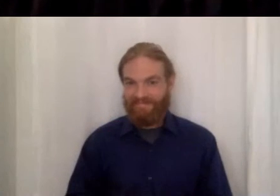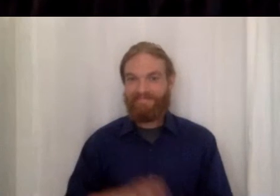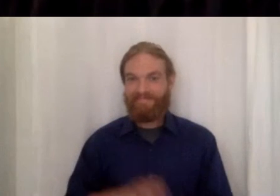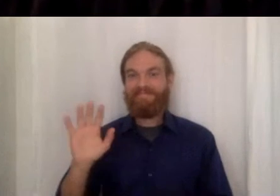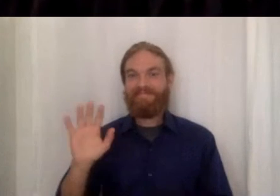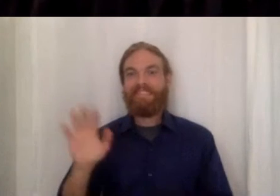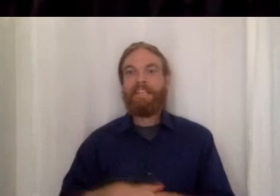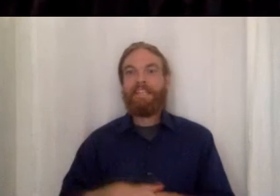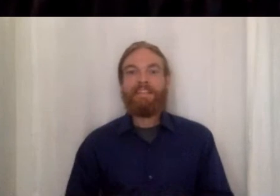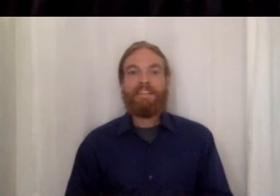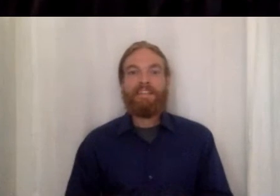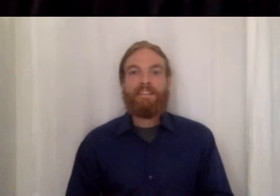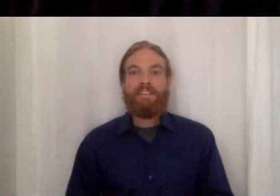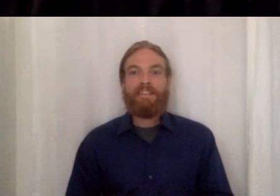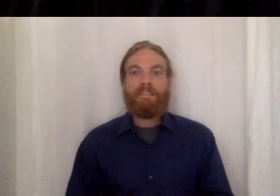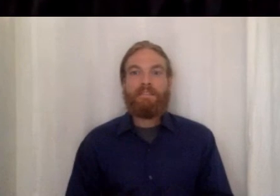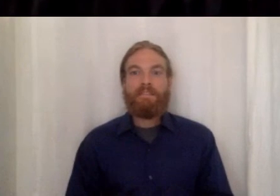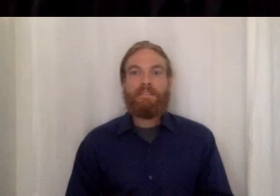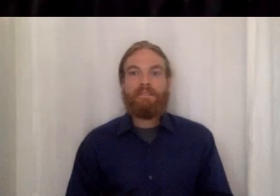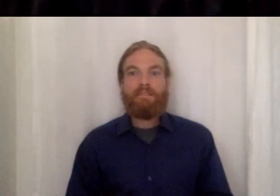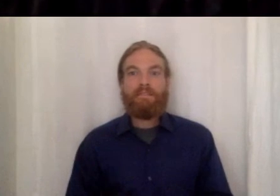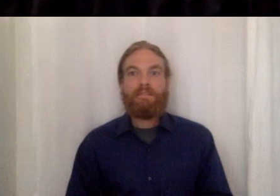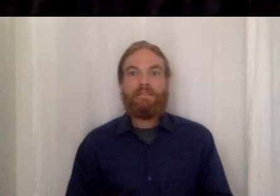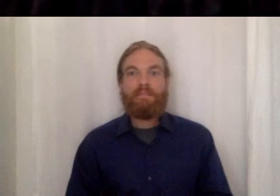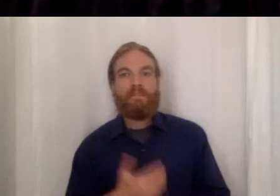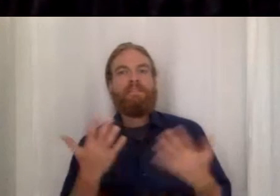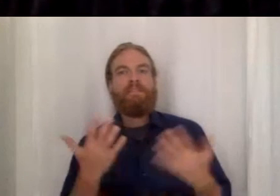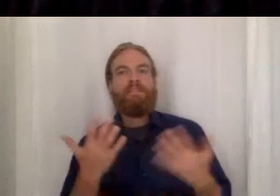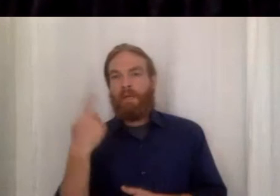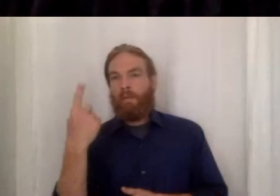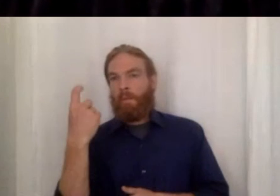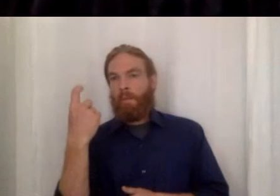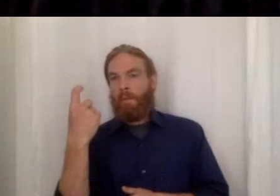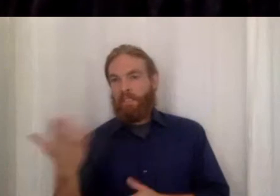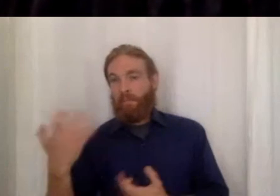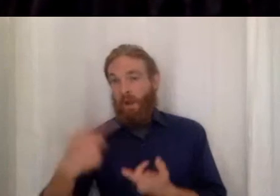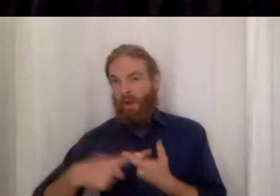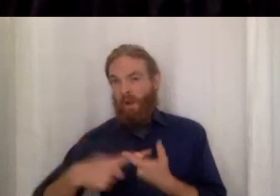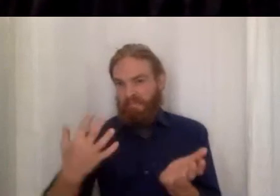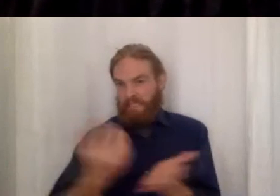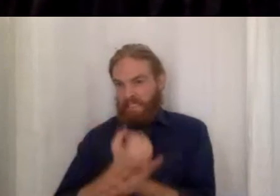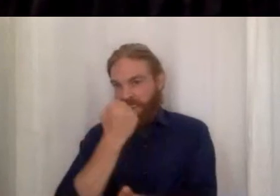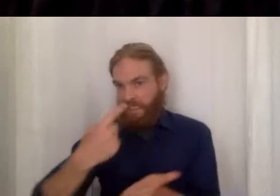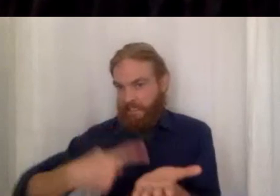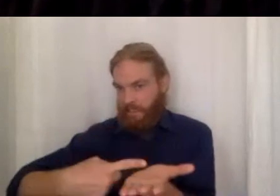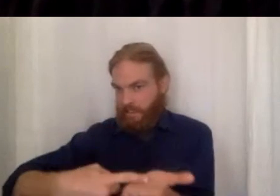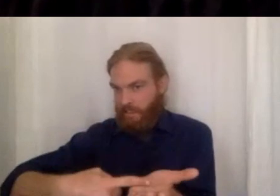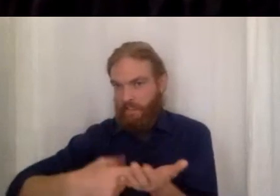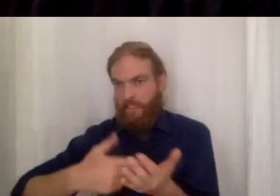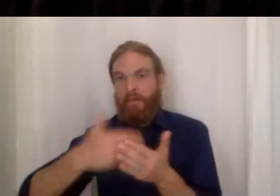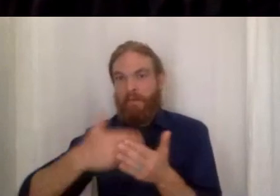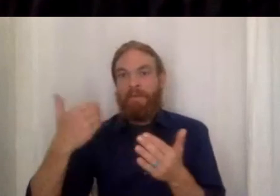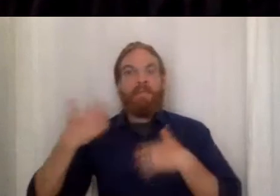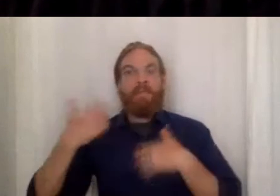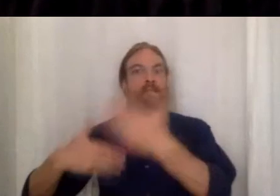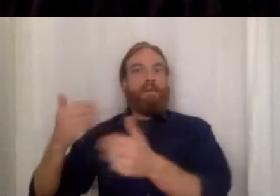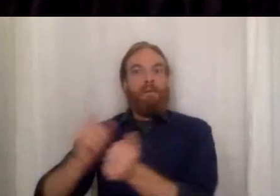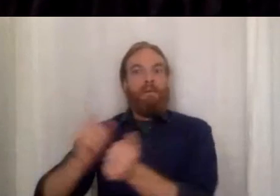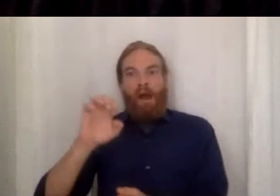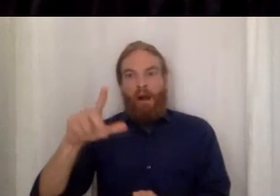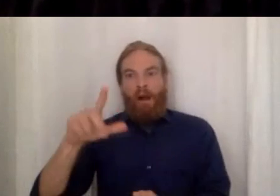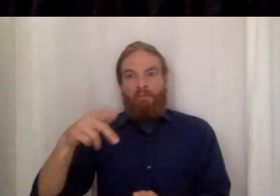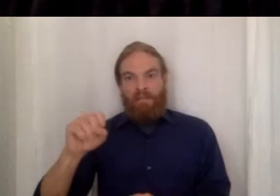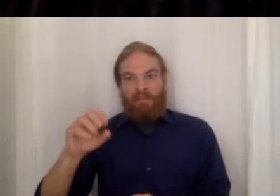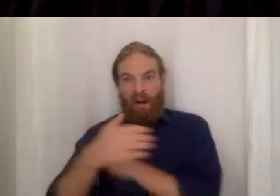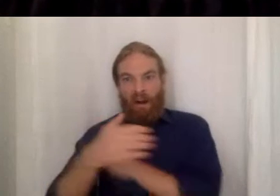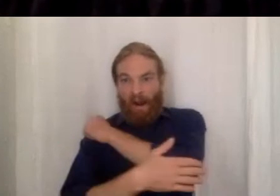time to recognize all El Paso County staff and the tremendous work that they're doing.